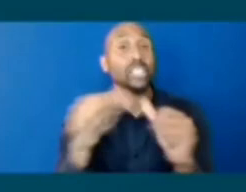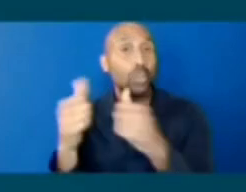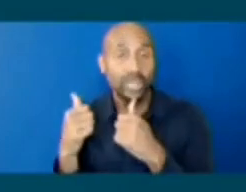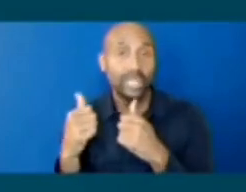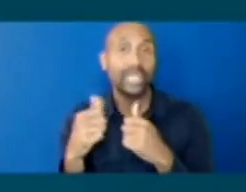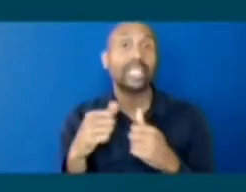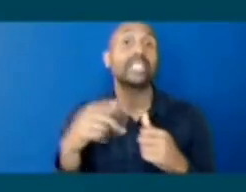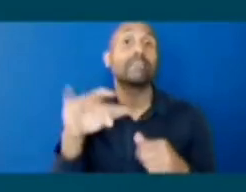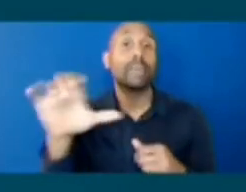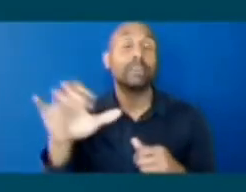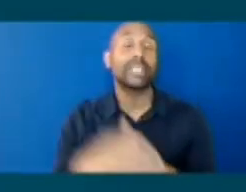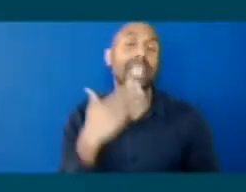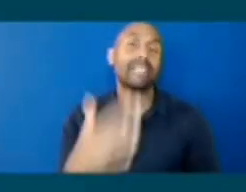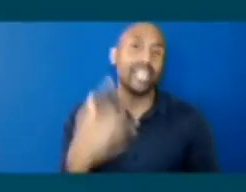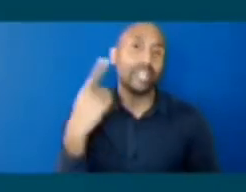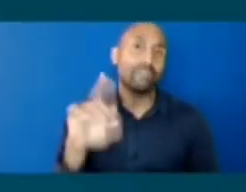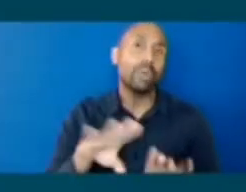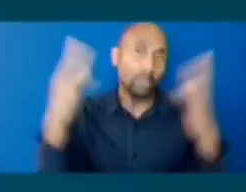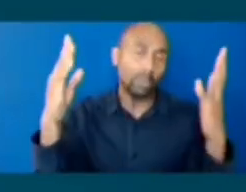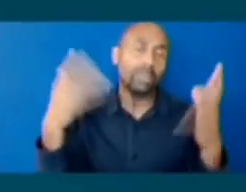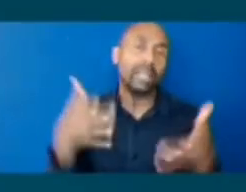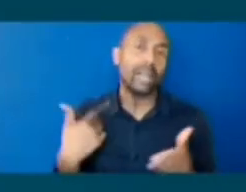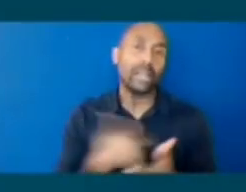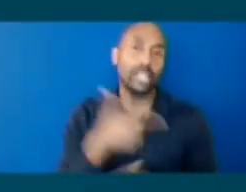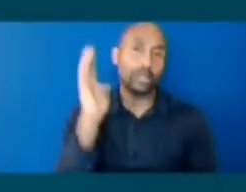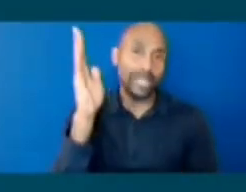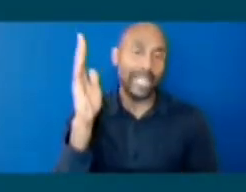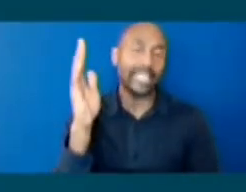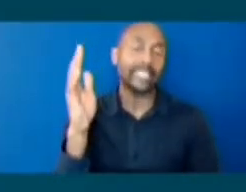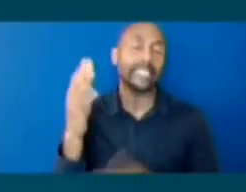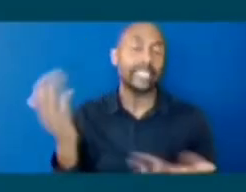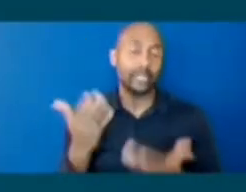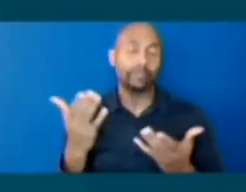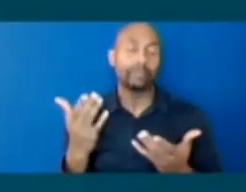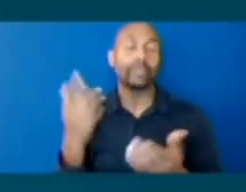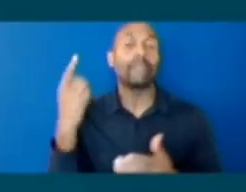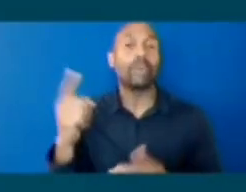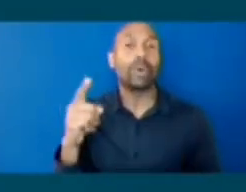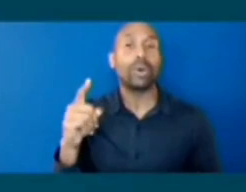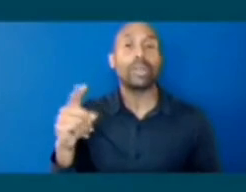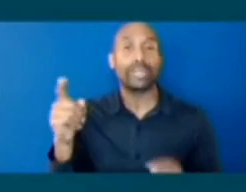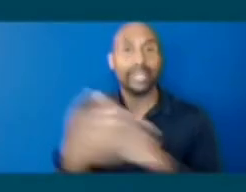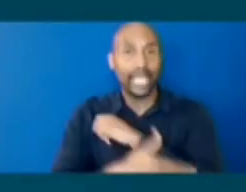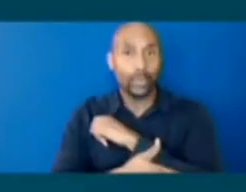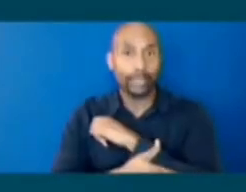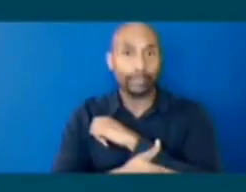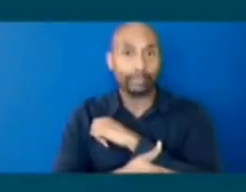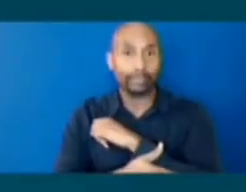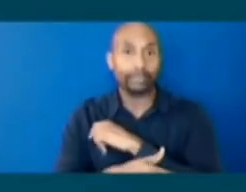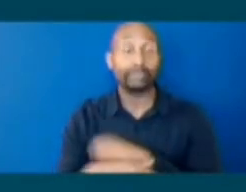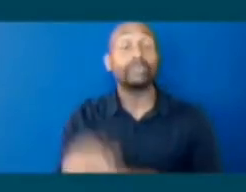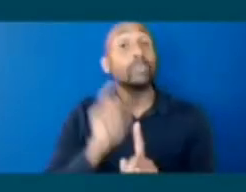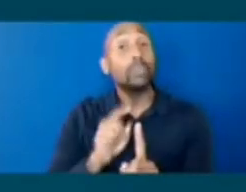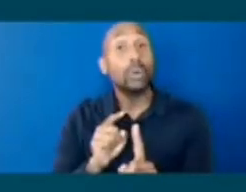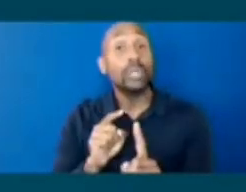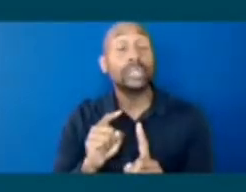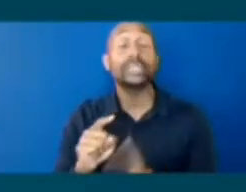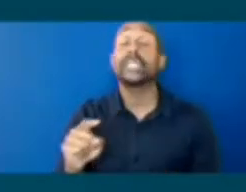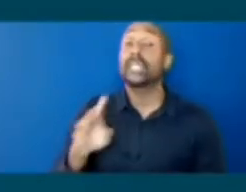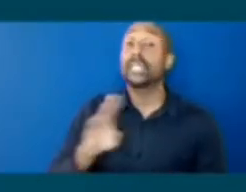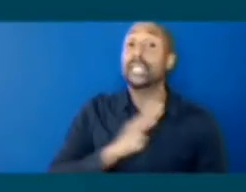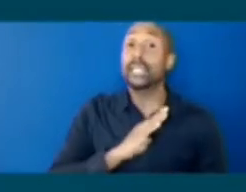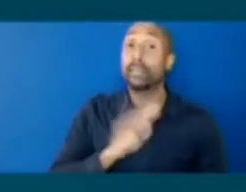of Mecklenburg County. My presentation this afternoon will demonstrate that the Board of County Commissioners provides funding that exceeds the amount legally necessary